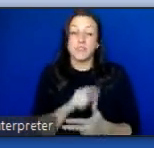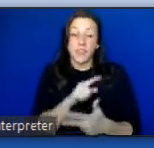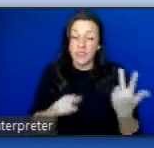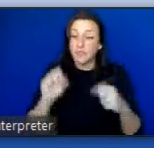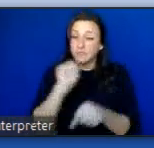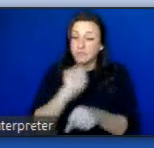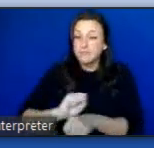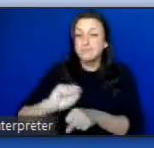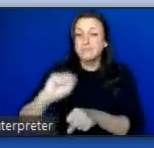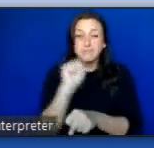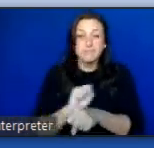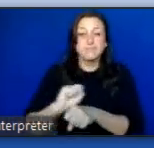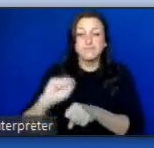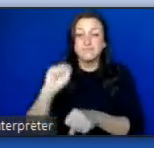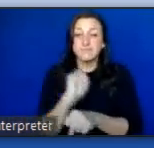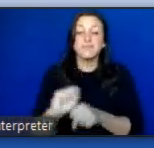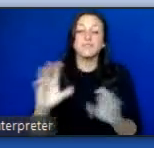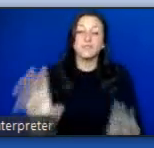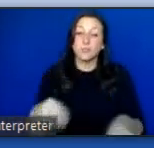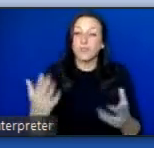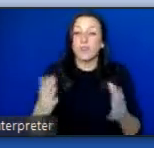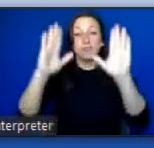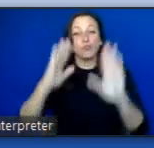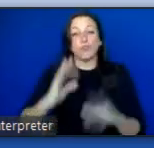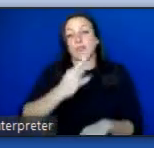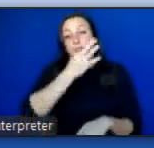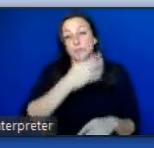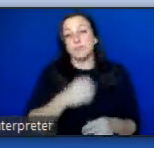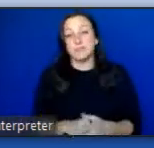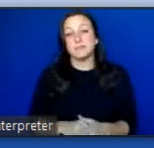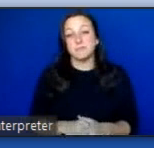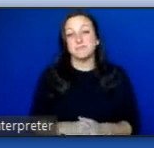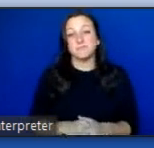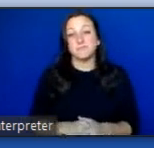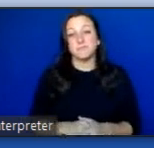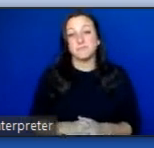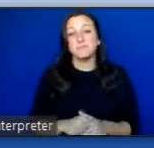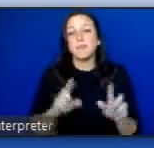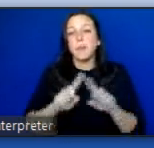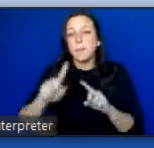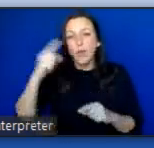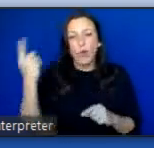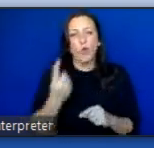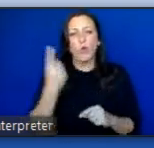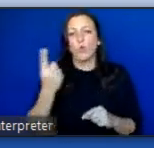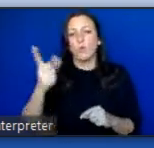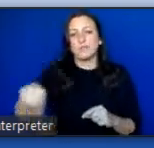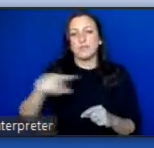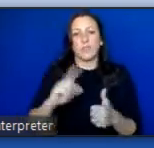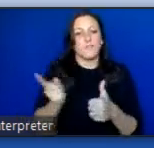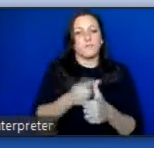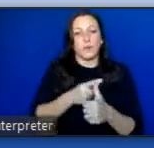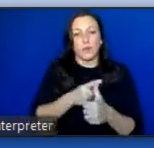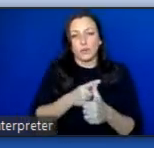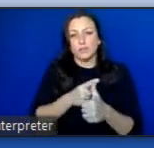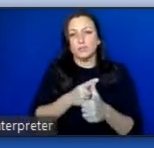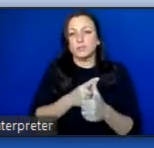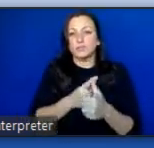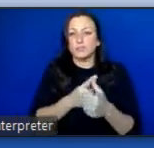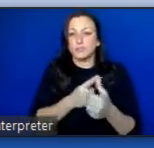and provided invaluable expertise to us, but they were always the first ones to give credit to